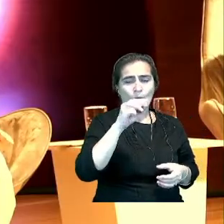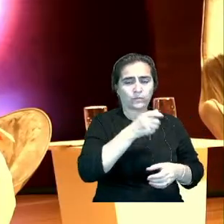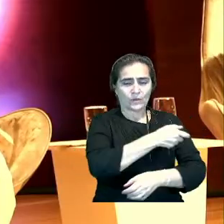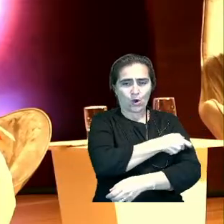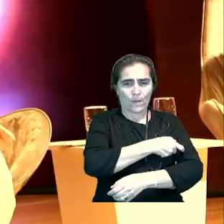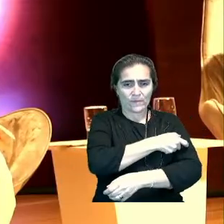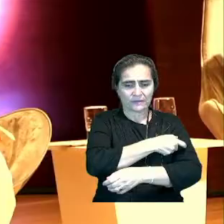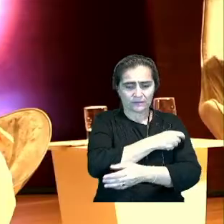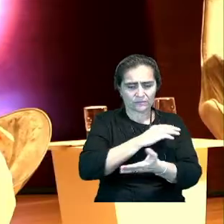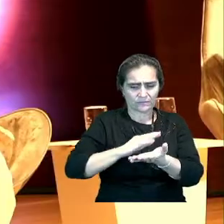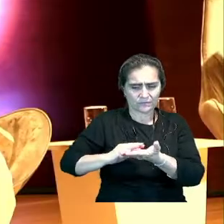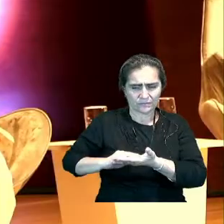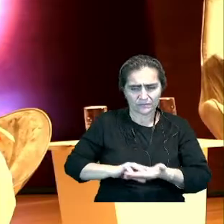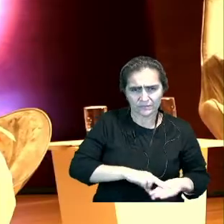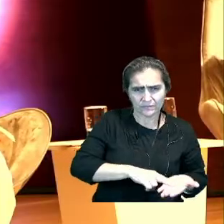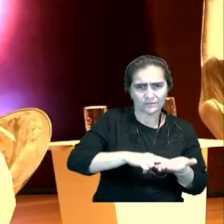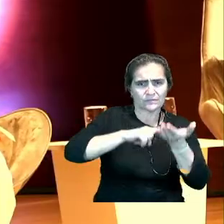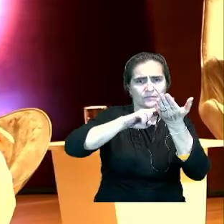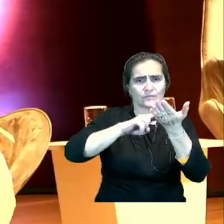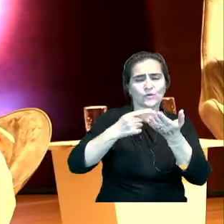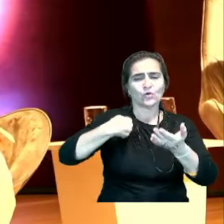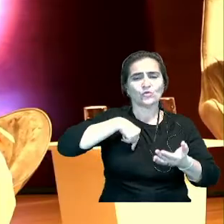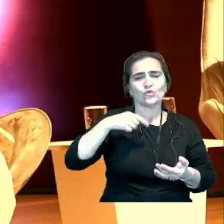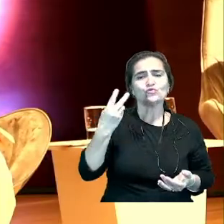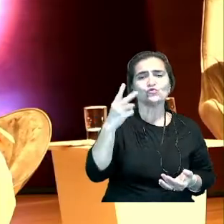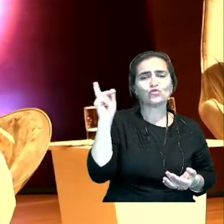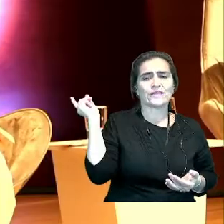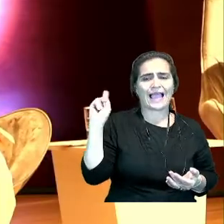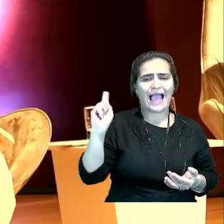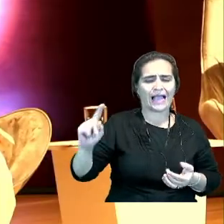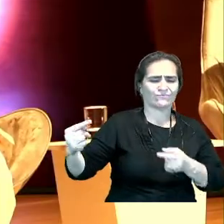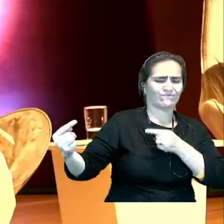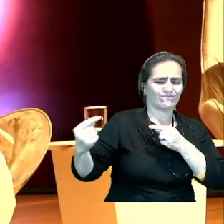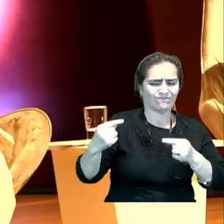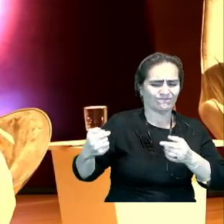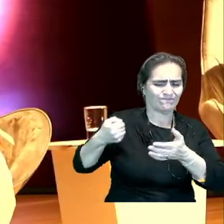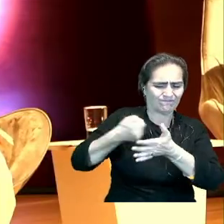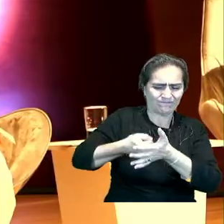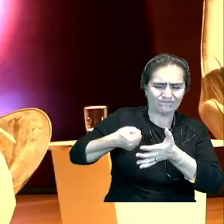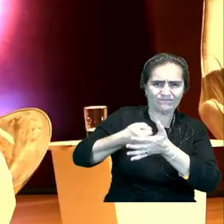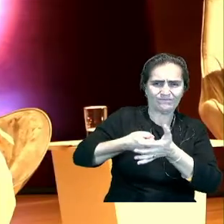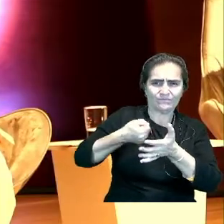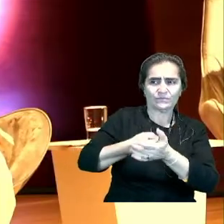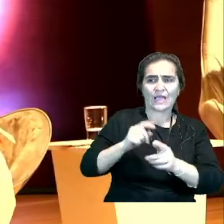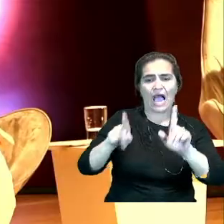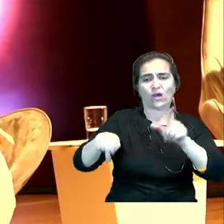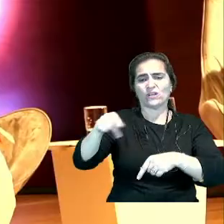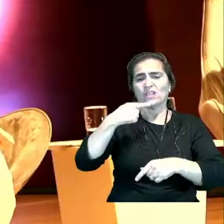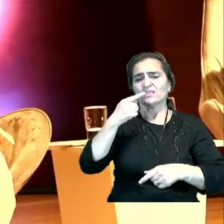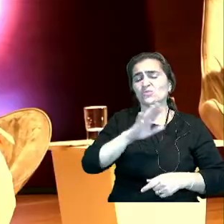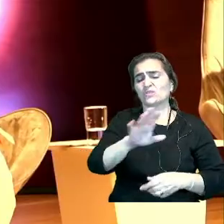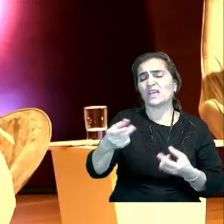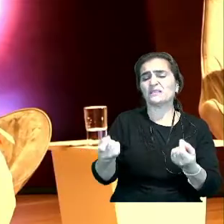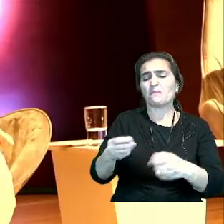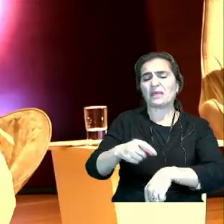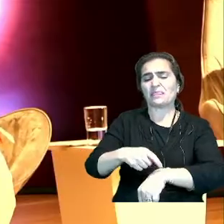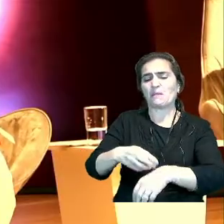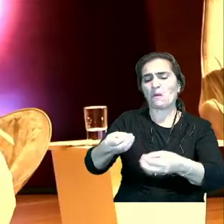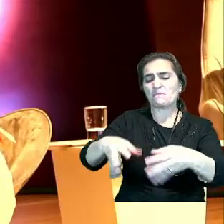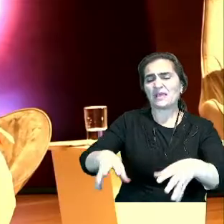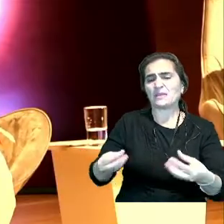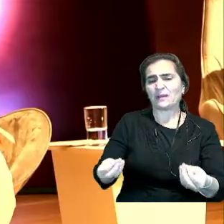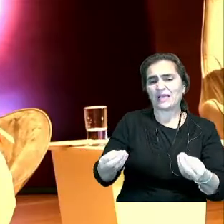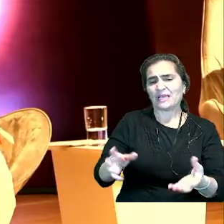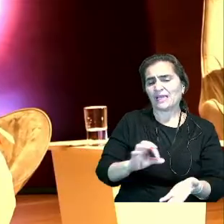years. And in spite of the fact that so many said, you're wasting your time, this is not going to happen. Europe